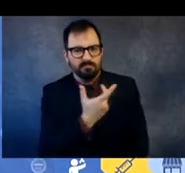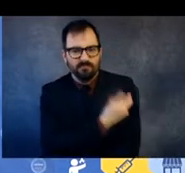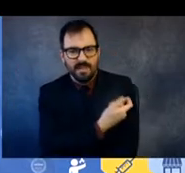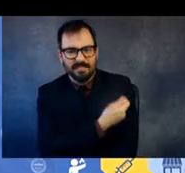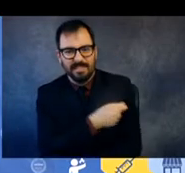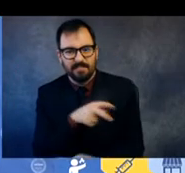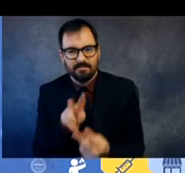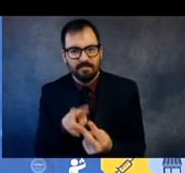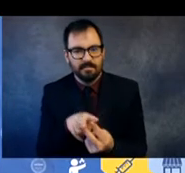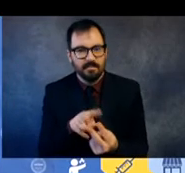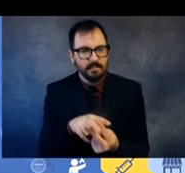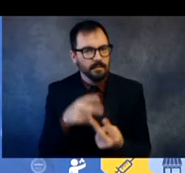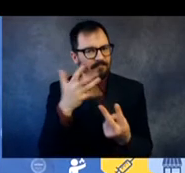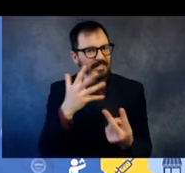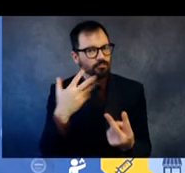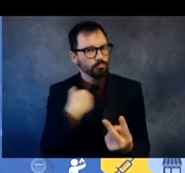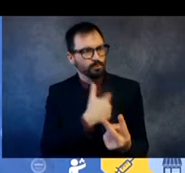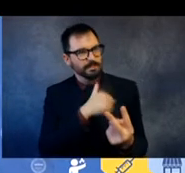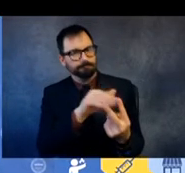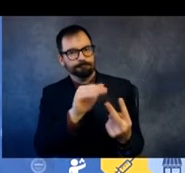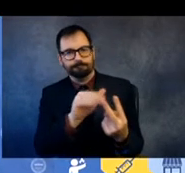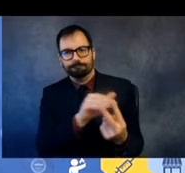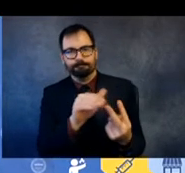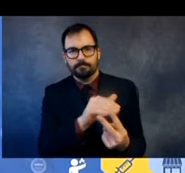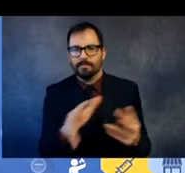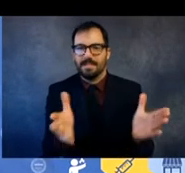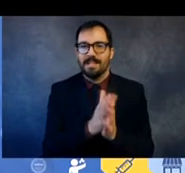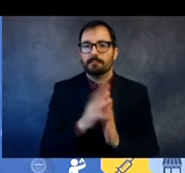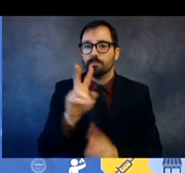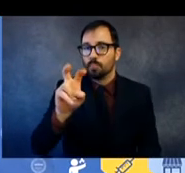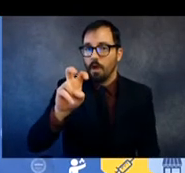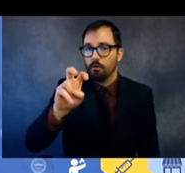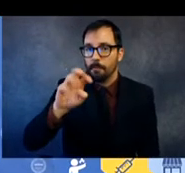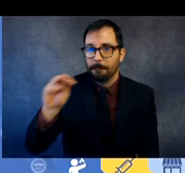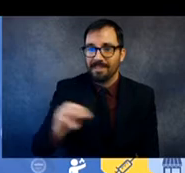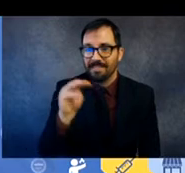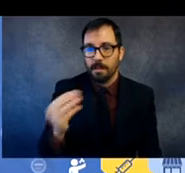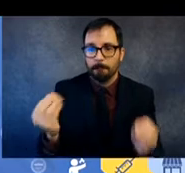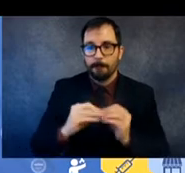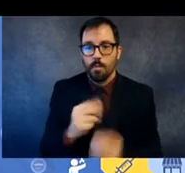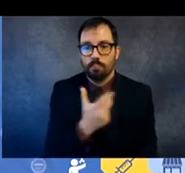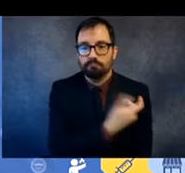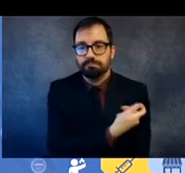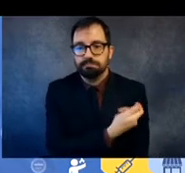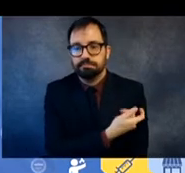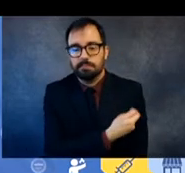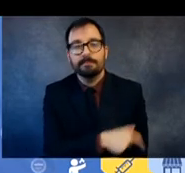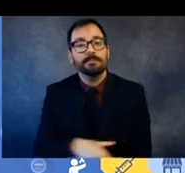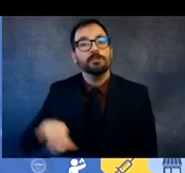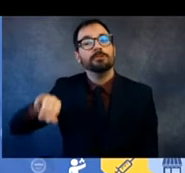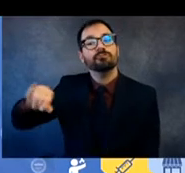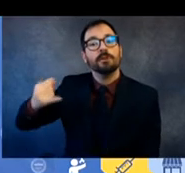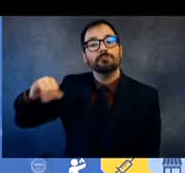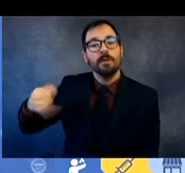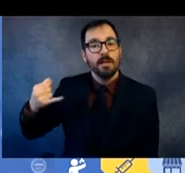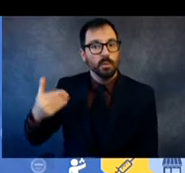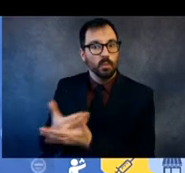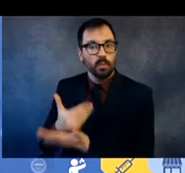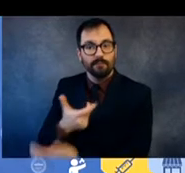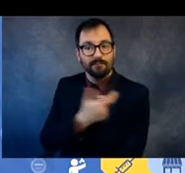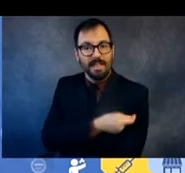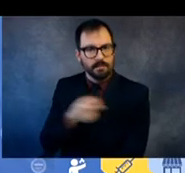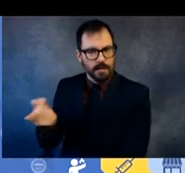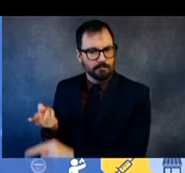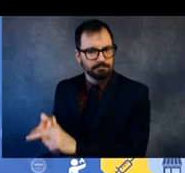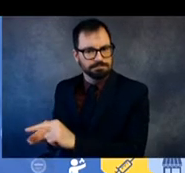I said, with Moderna, Pfizer being asked for an extra 200 million doses, and